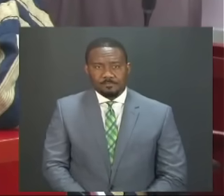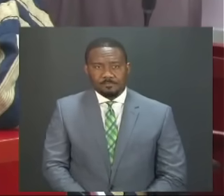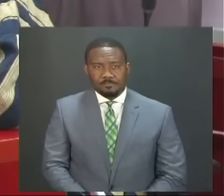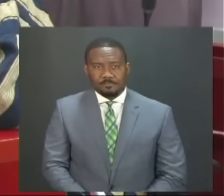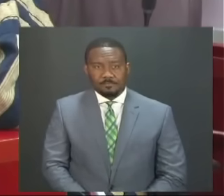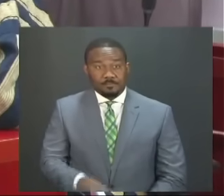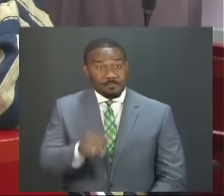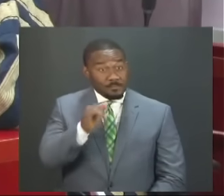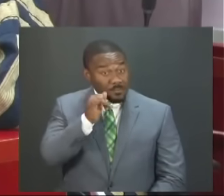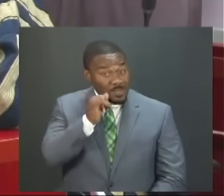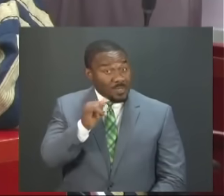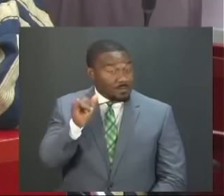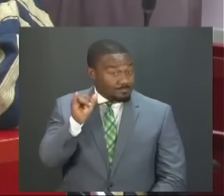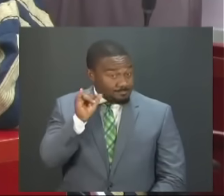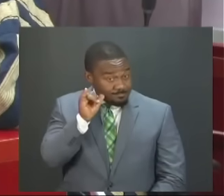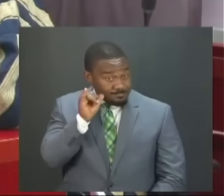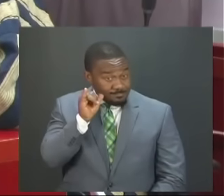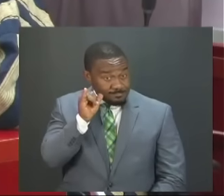yesterday,